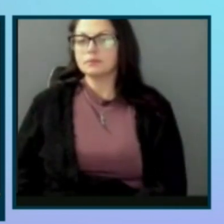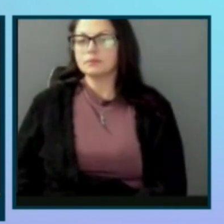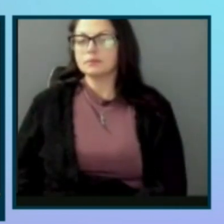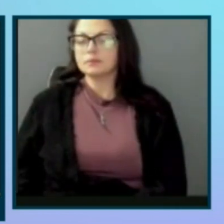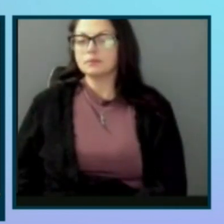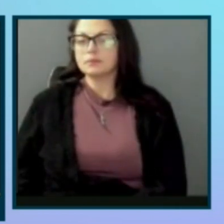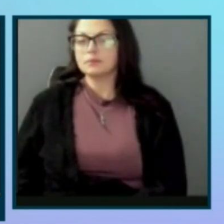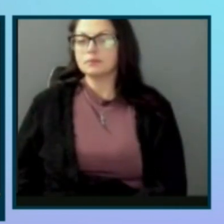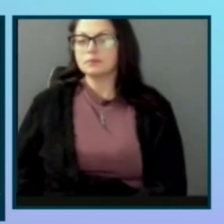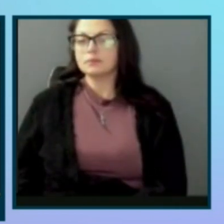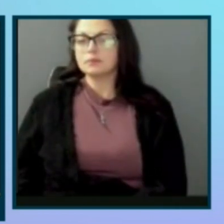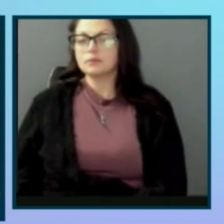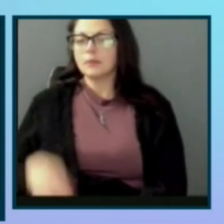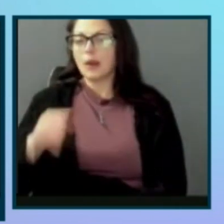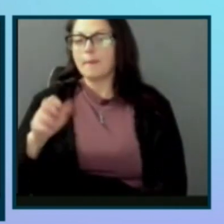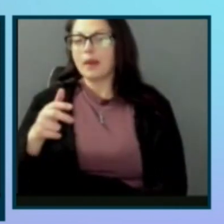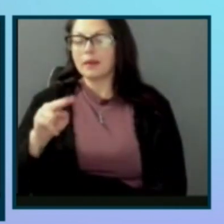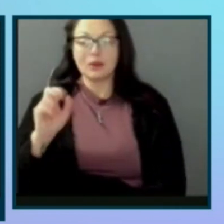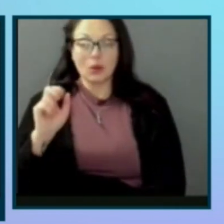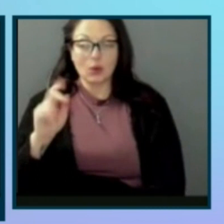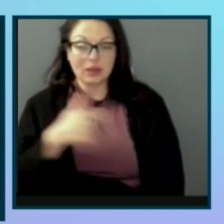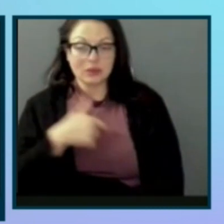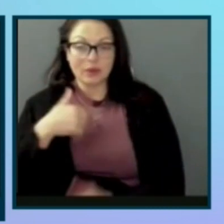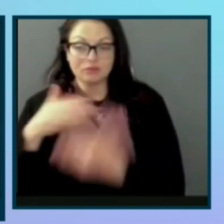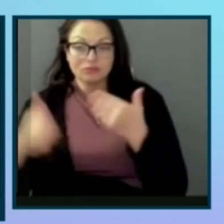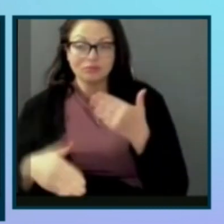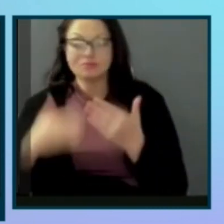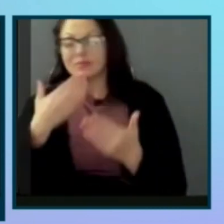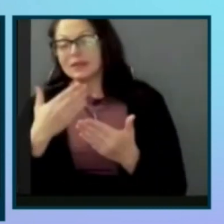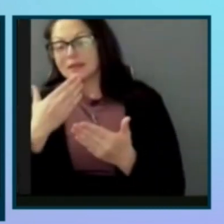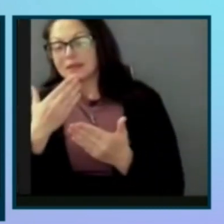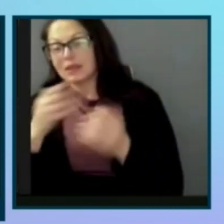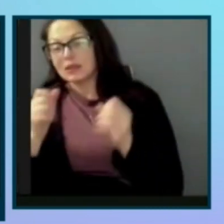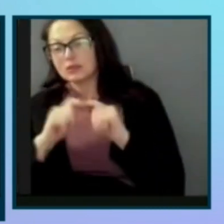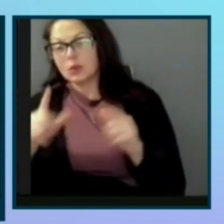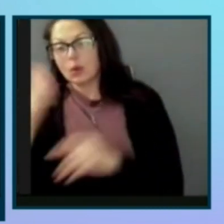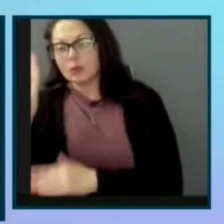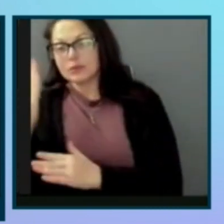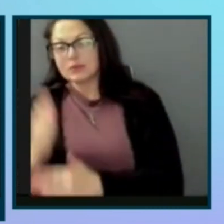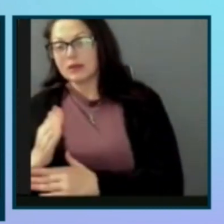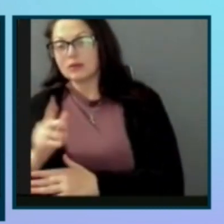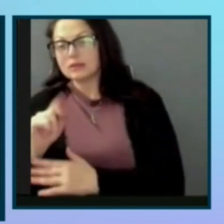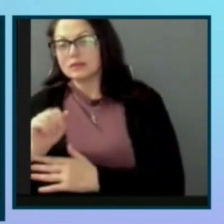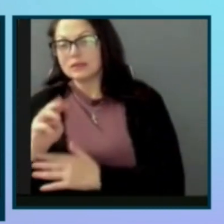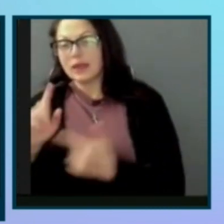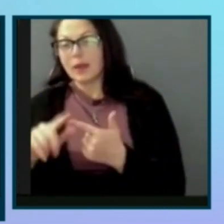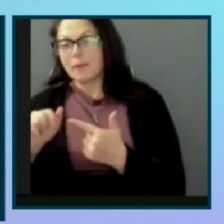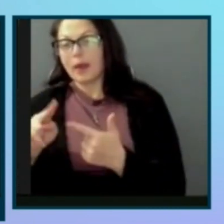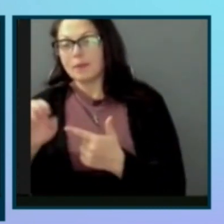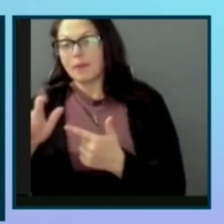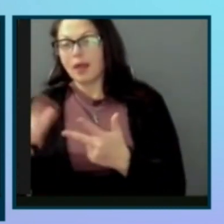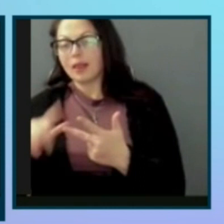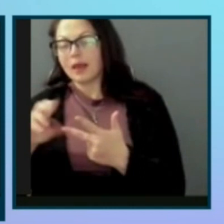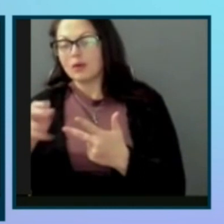With that, we do have to wrap up, but a tremendous thank you to all of our presenters, Tim, Annabel, Courtney. Thank you so